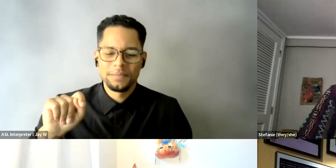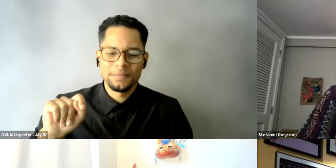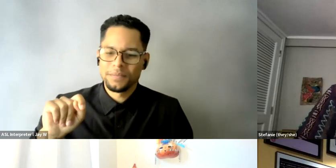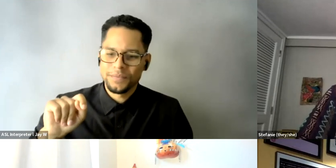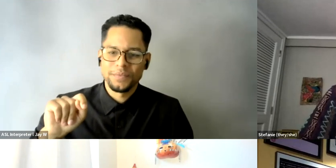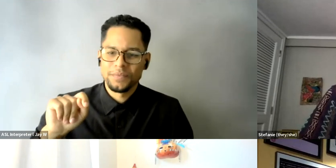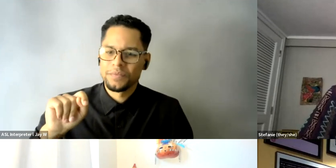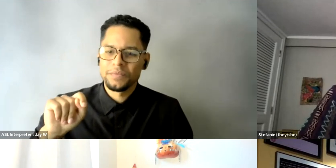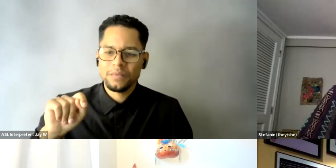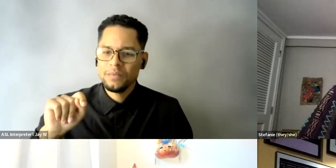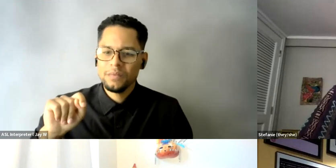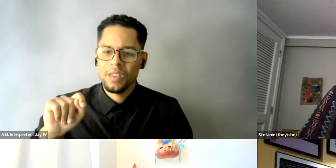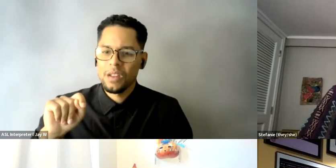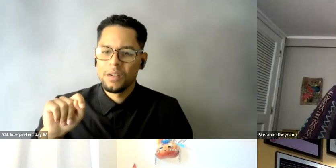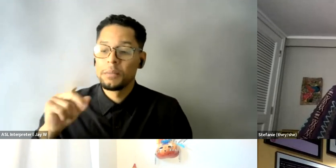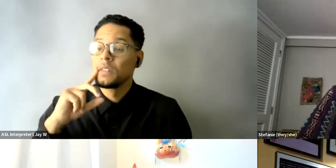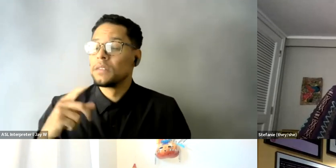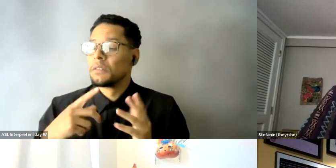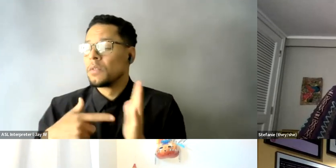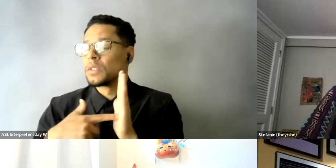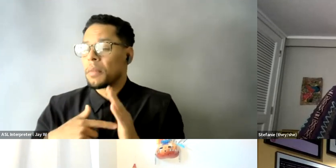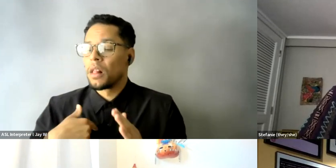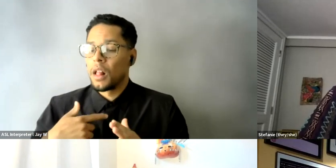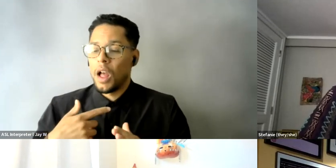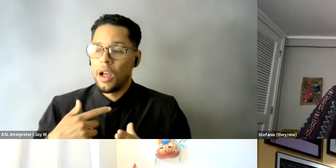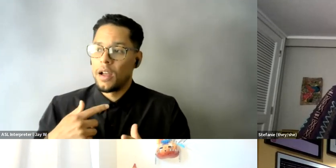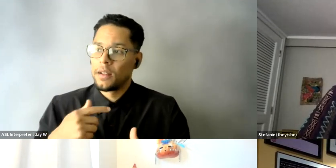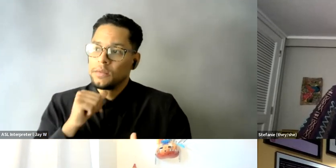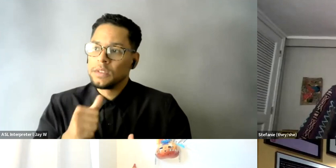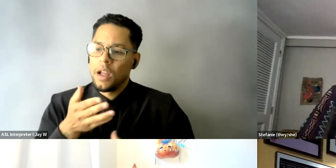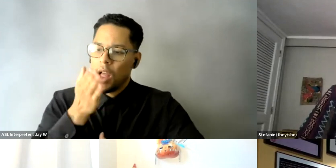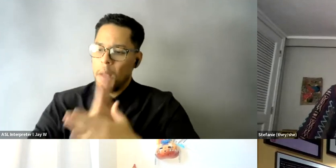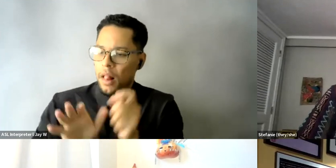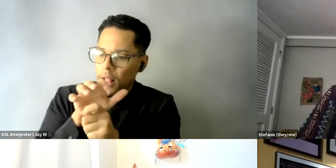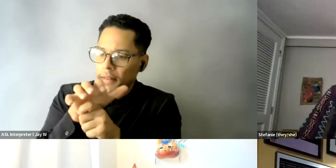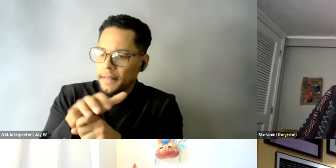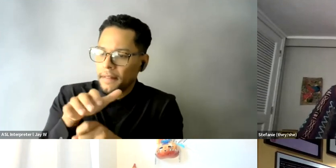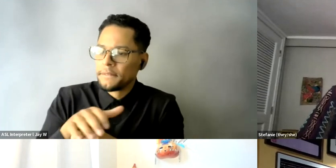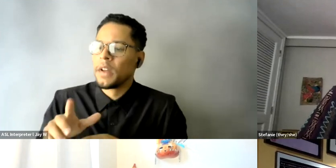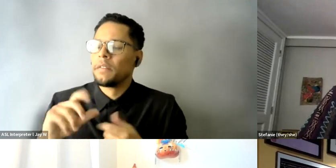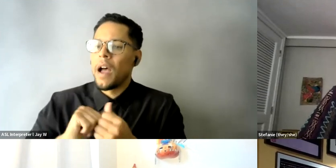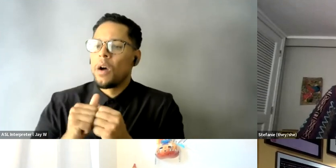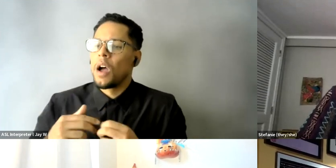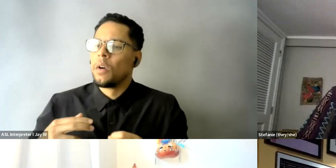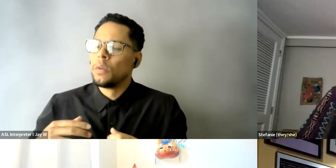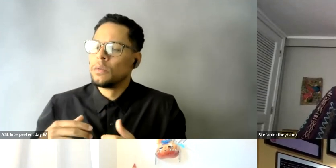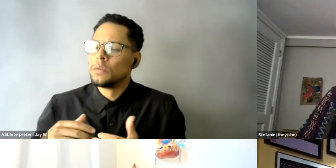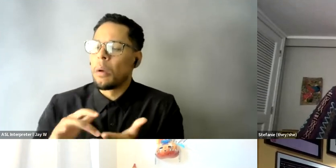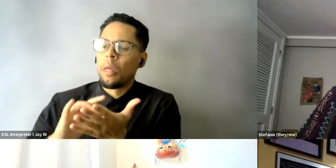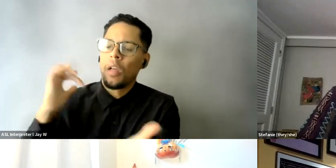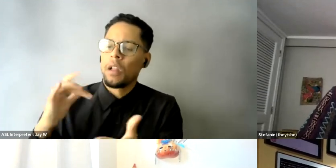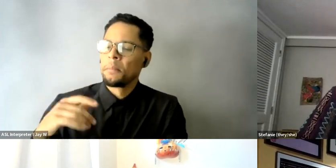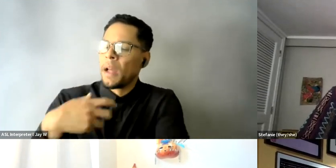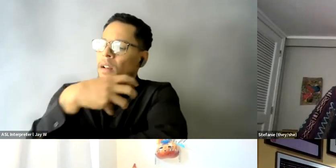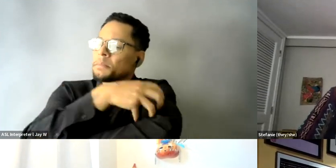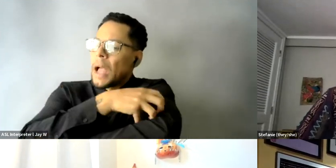I personally didn't have the humility to be able to understand ways that I was like misusing power. I think